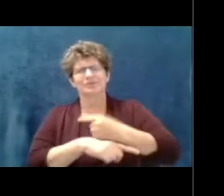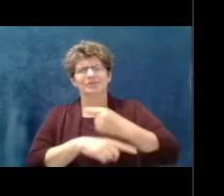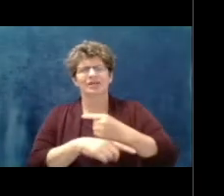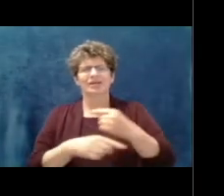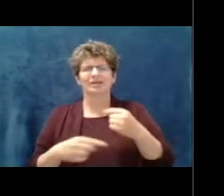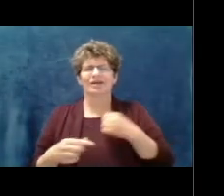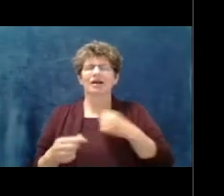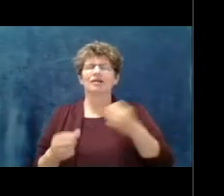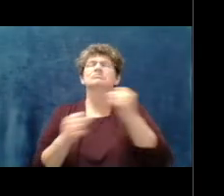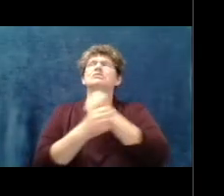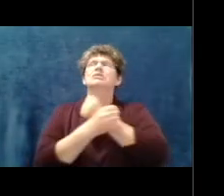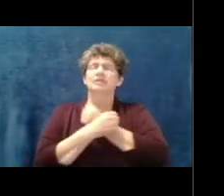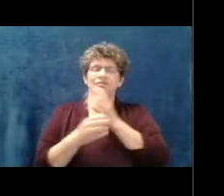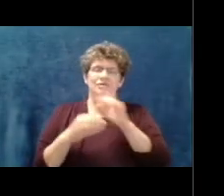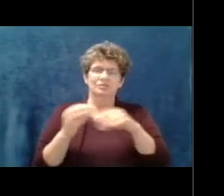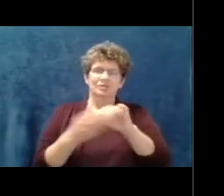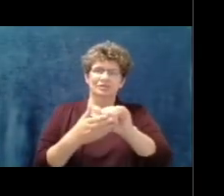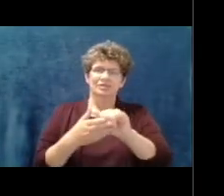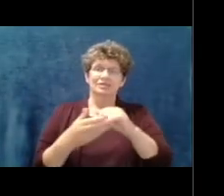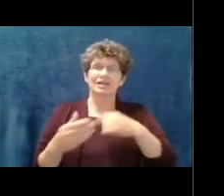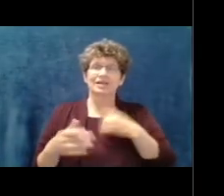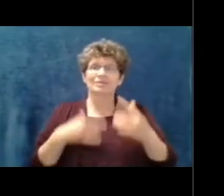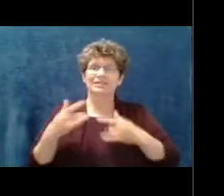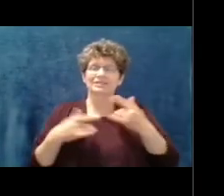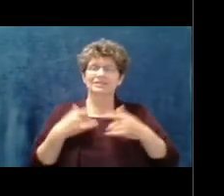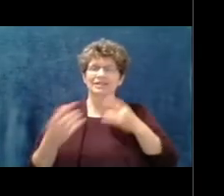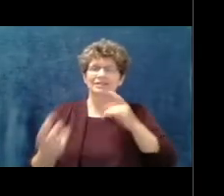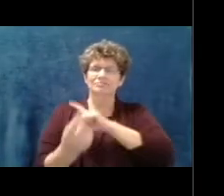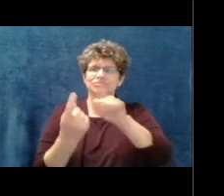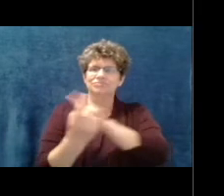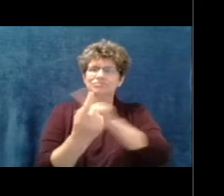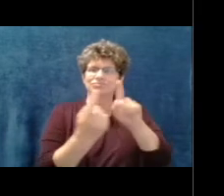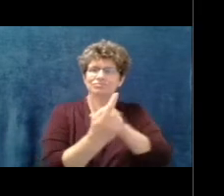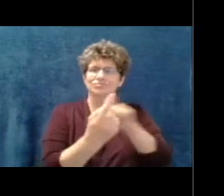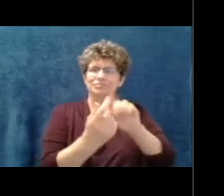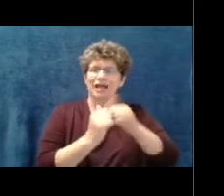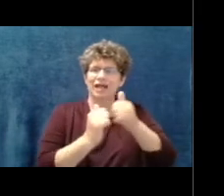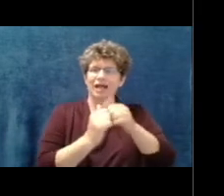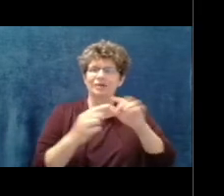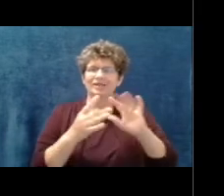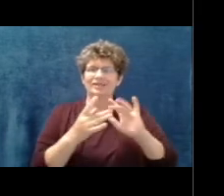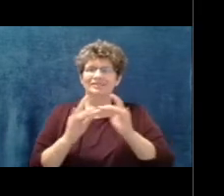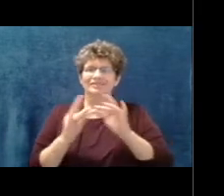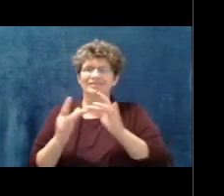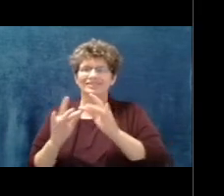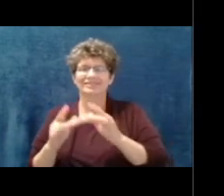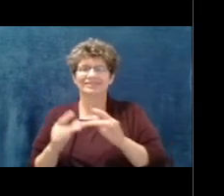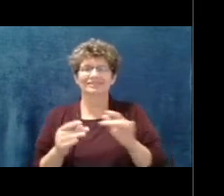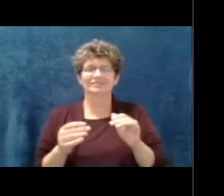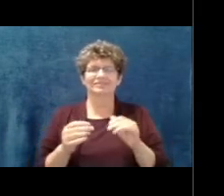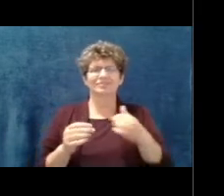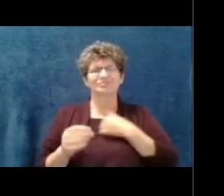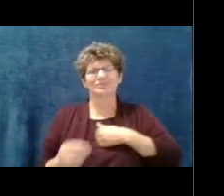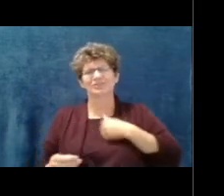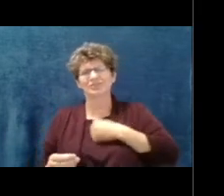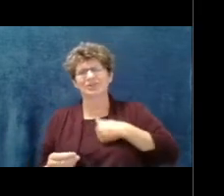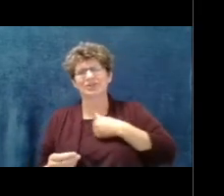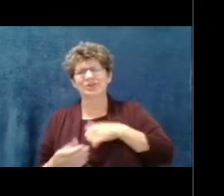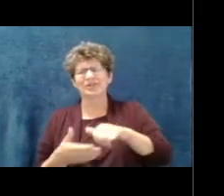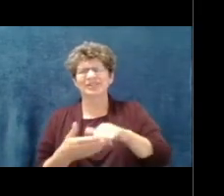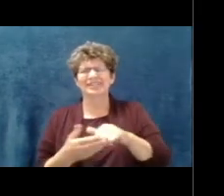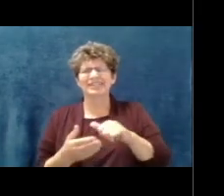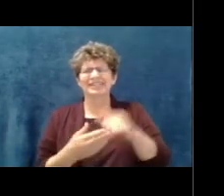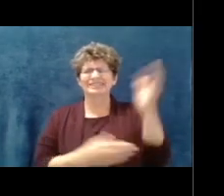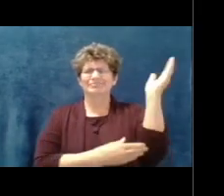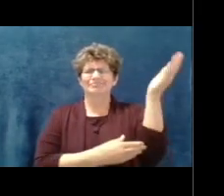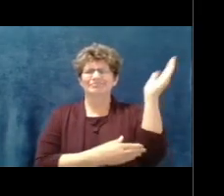many of you through this new medium. I do have to apologize. This whole virtual presentation thing is still a little new for all of us. We're kind